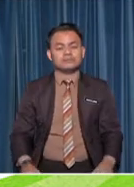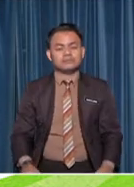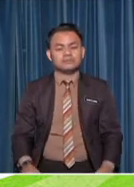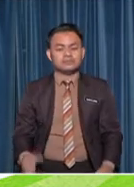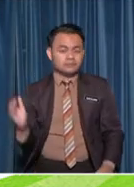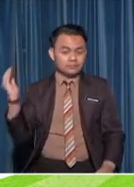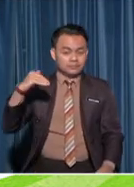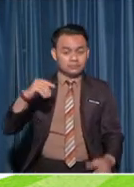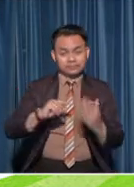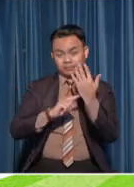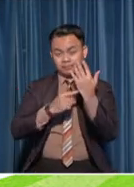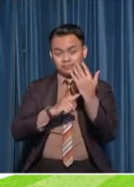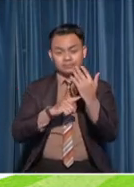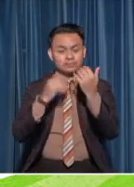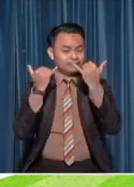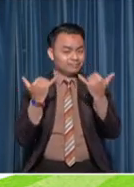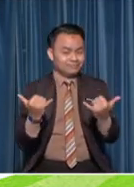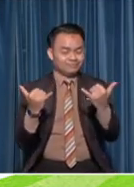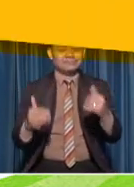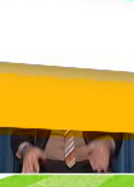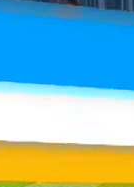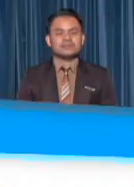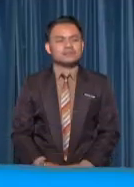Let's begin our lesson.